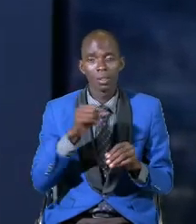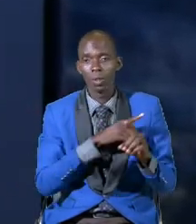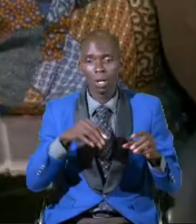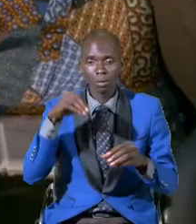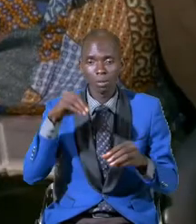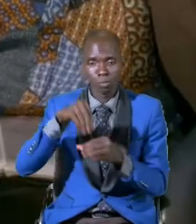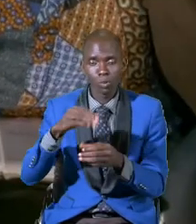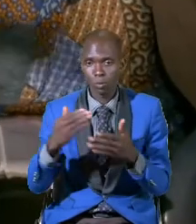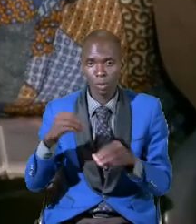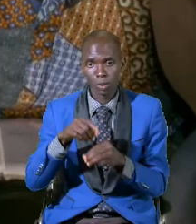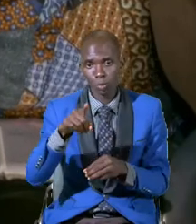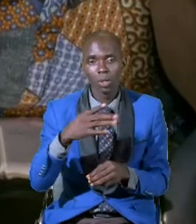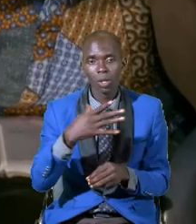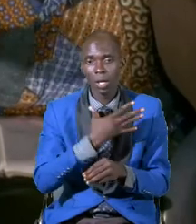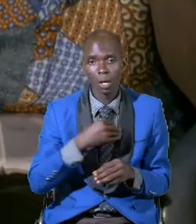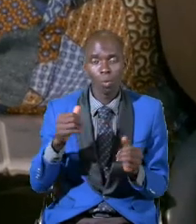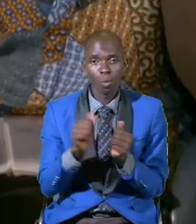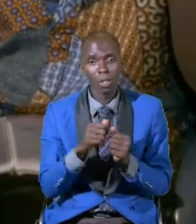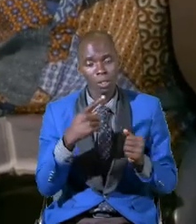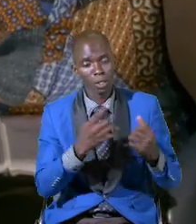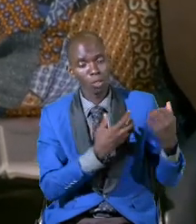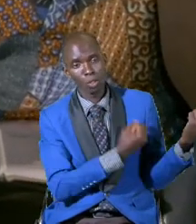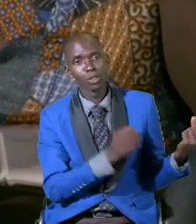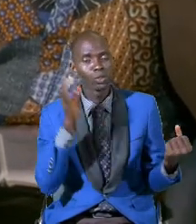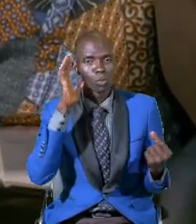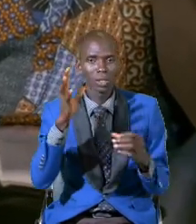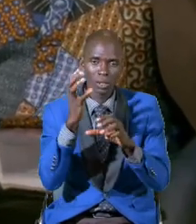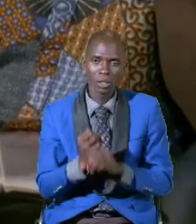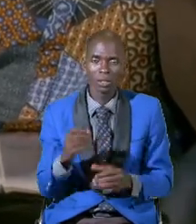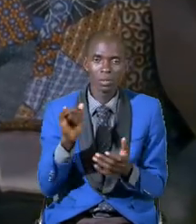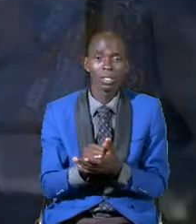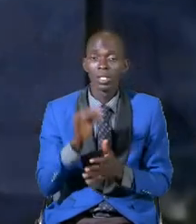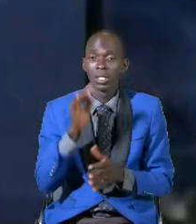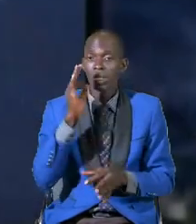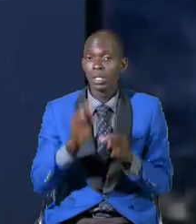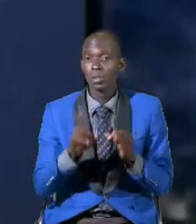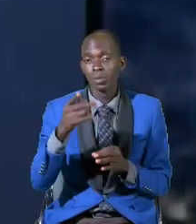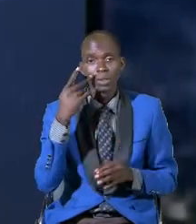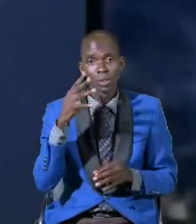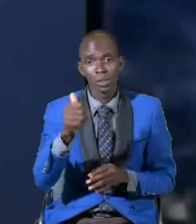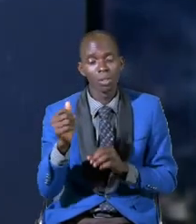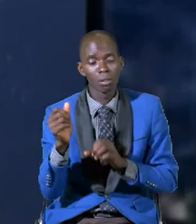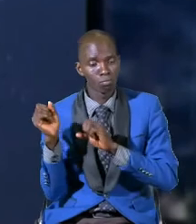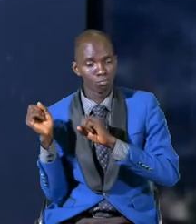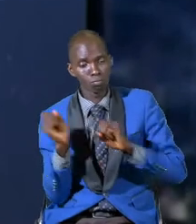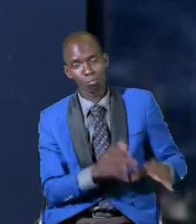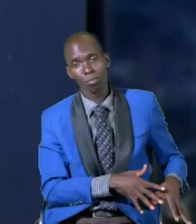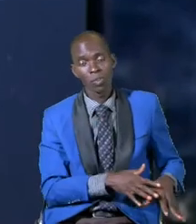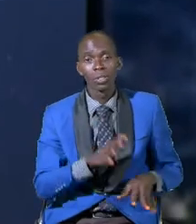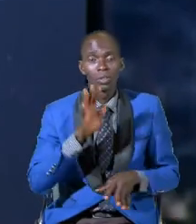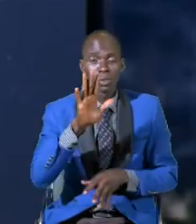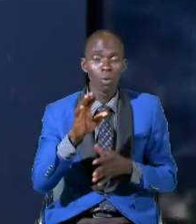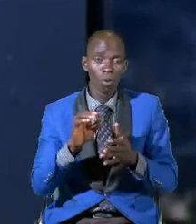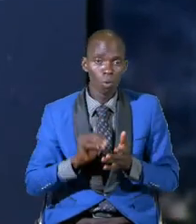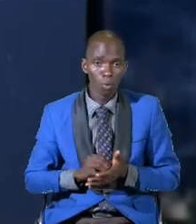that conviction. If you find yourself abandoning your convictions, your spiritual